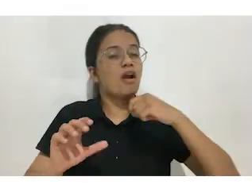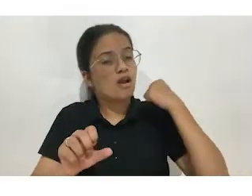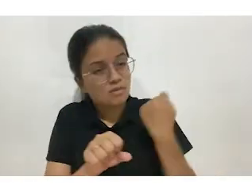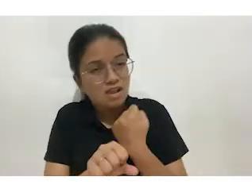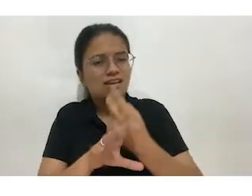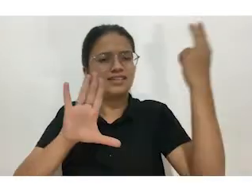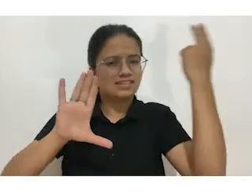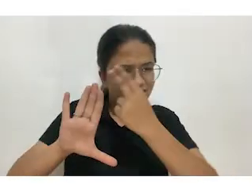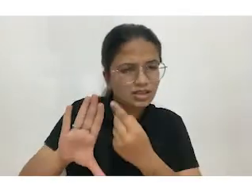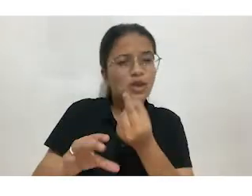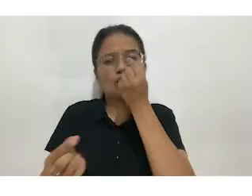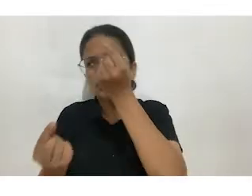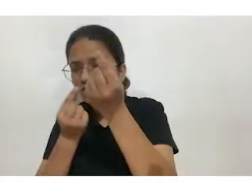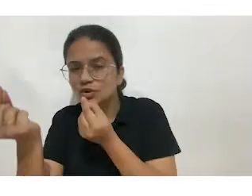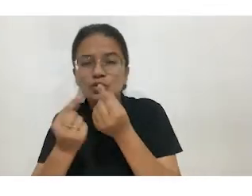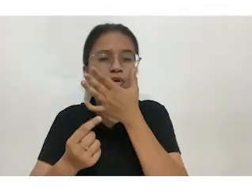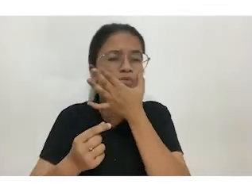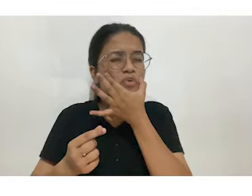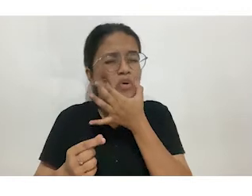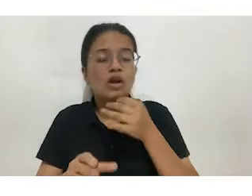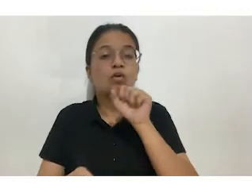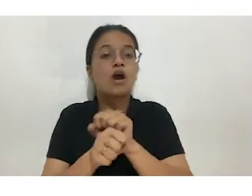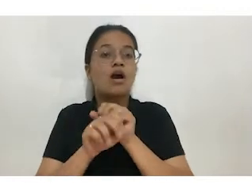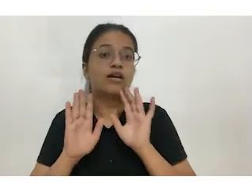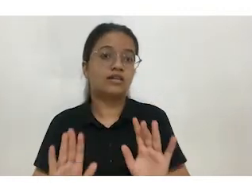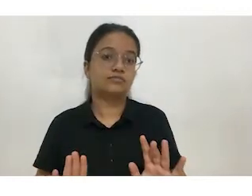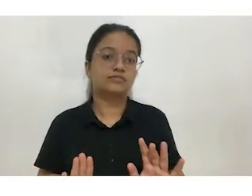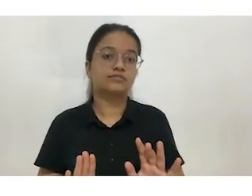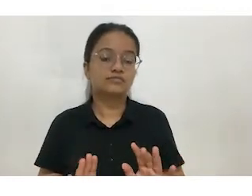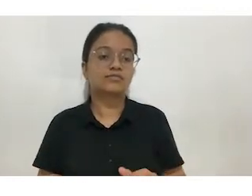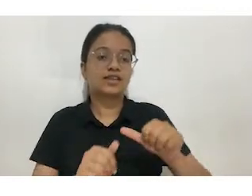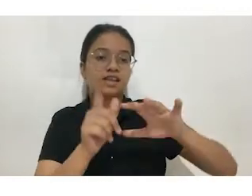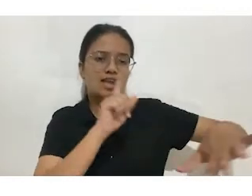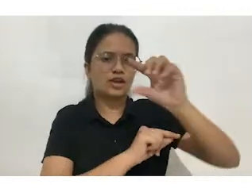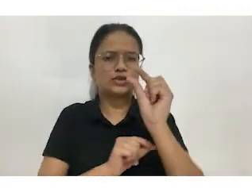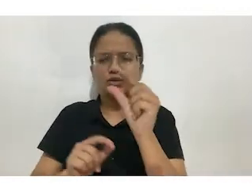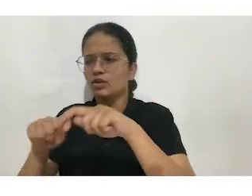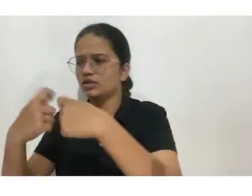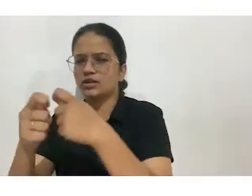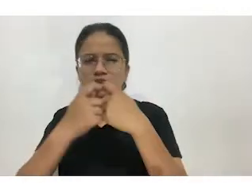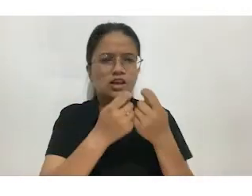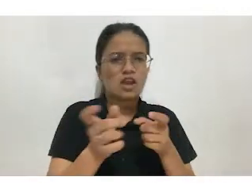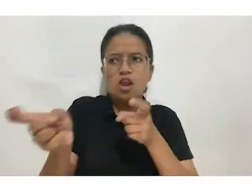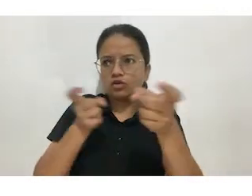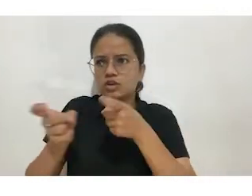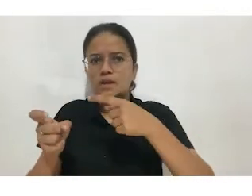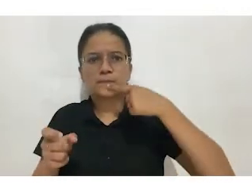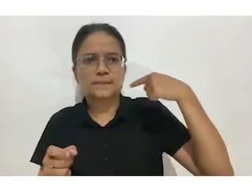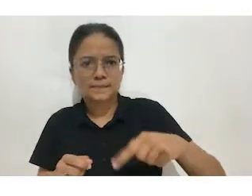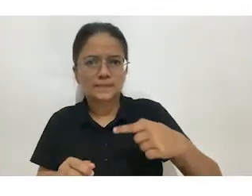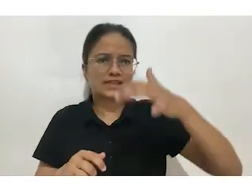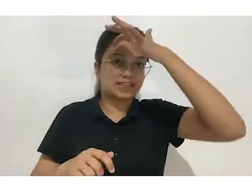like. There is a lot of arteries and veins which make it work. They are the air handling units. It's about control